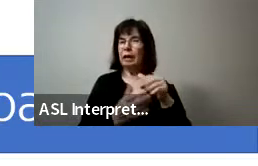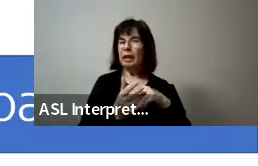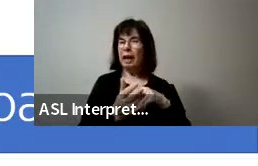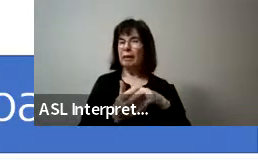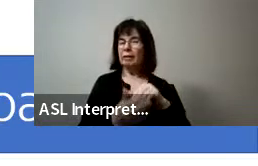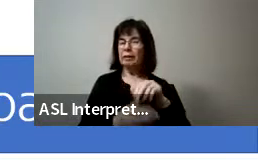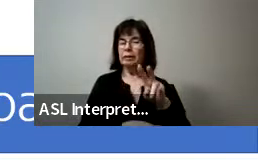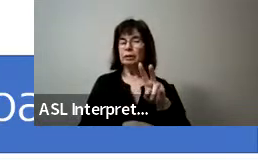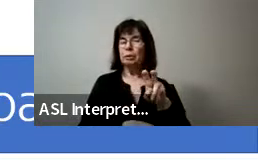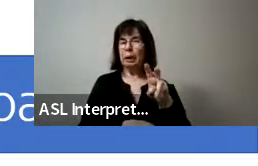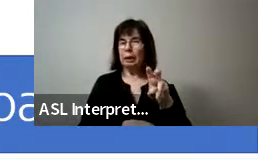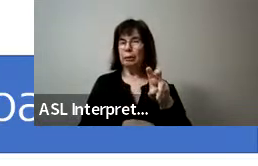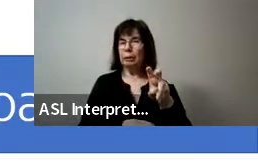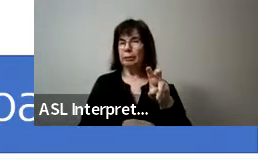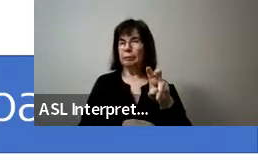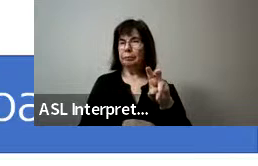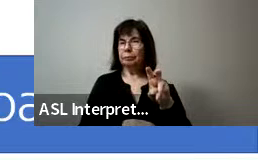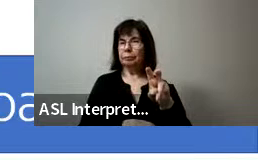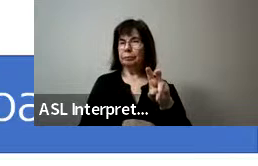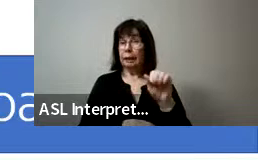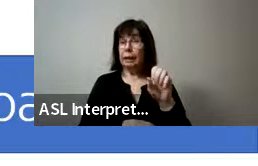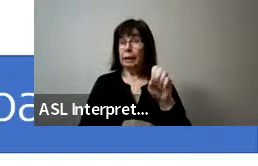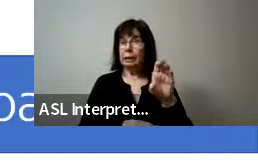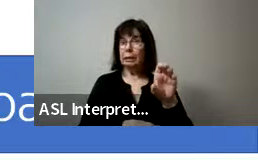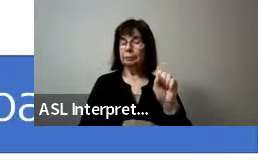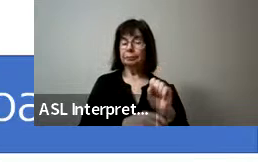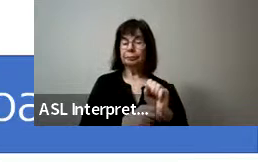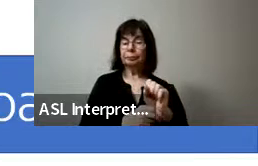265,200 cases with an estimated